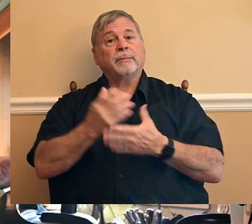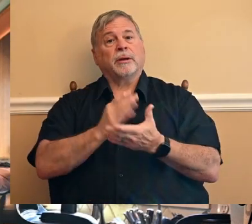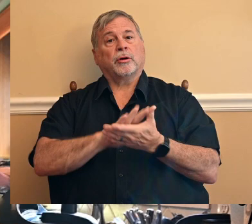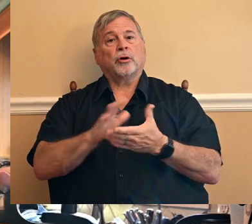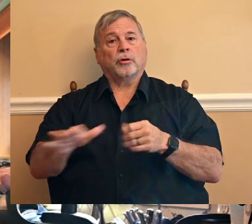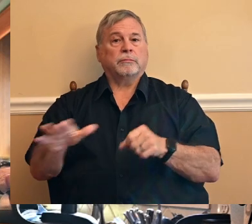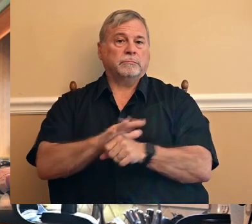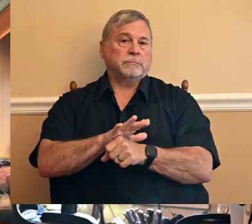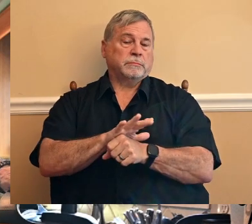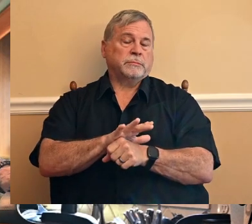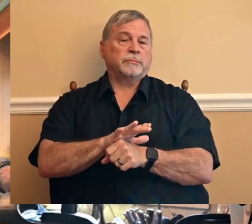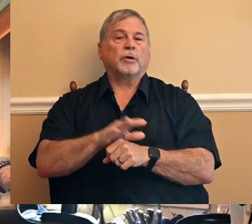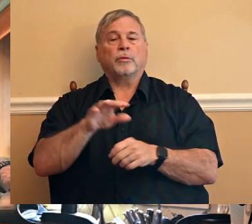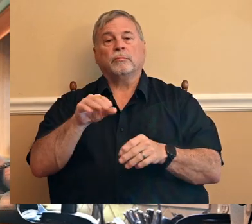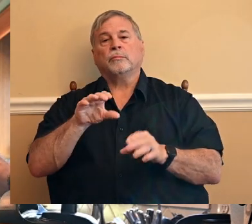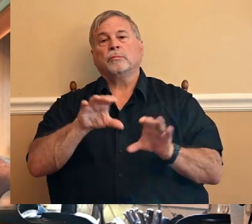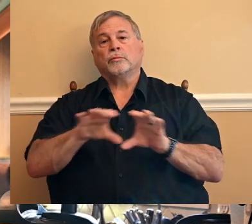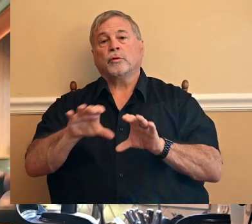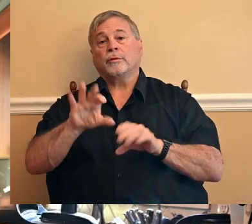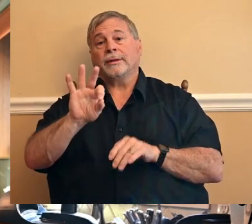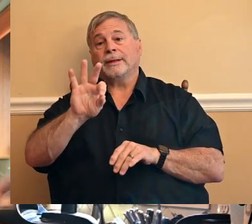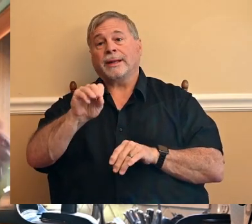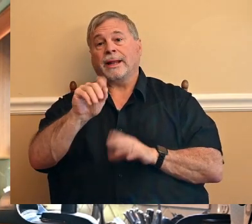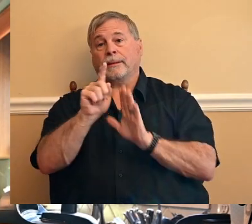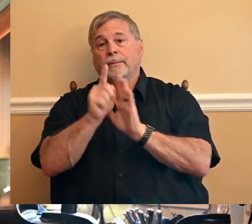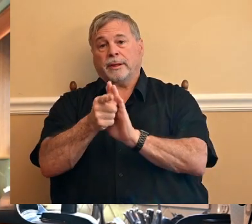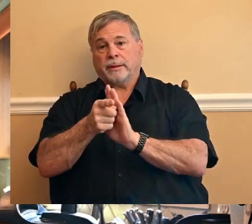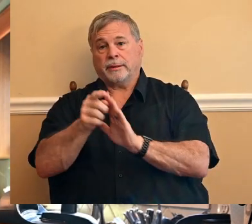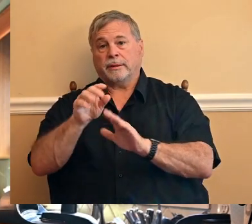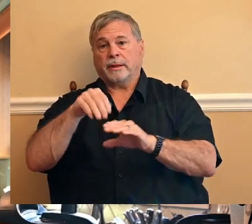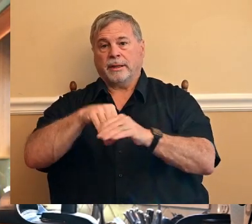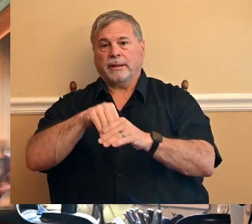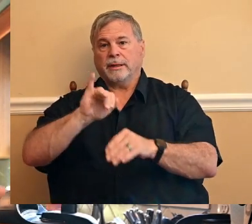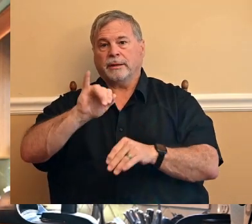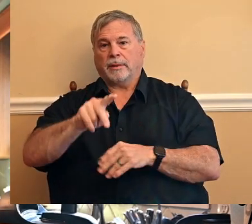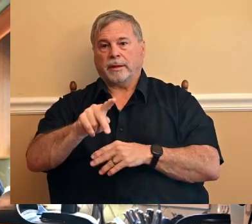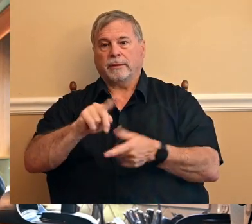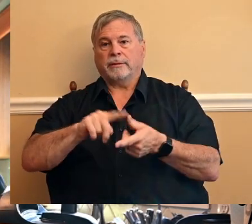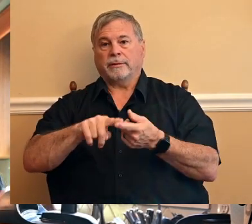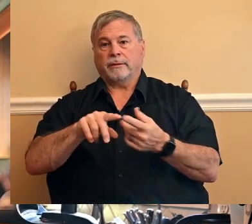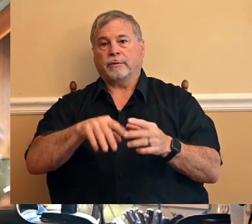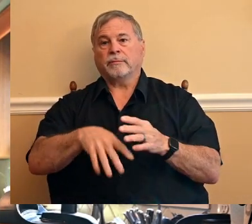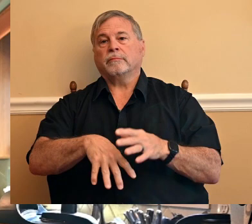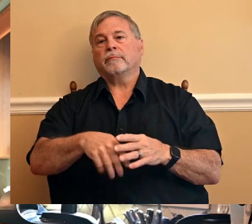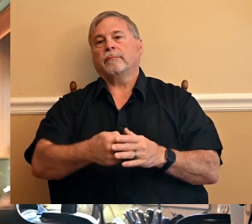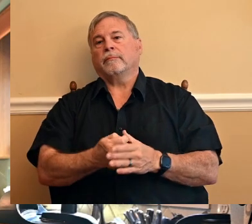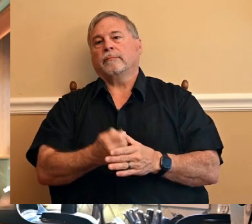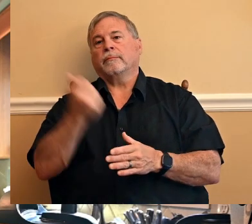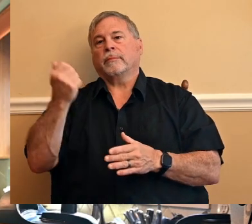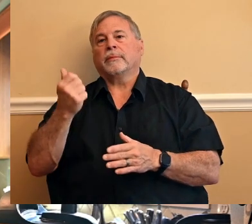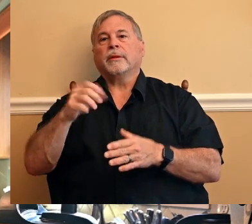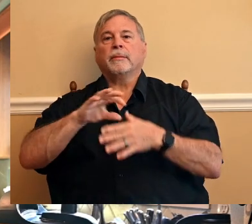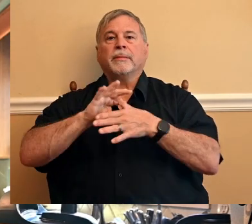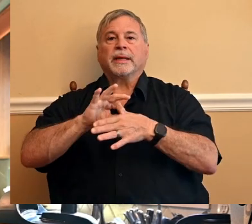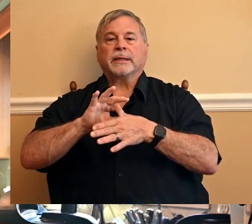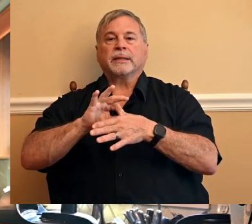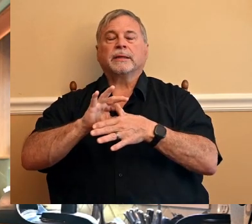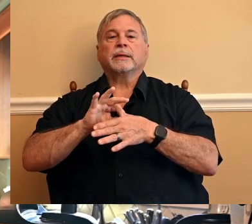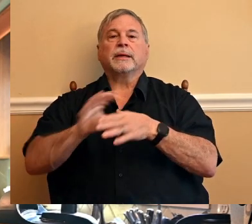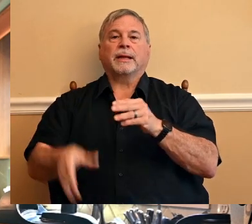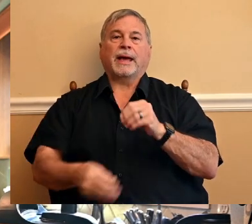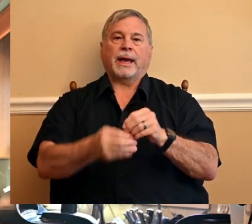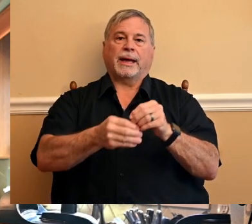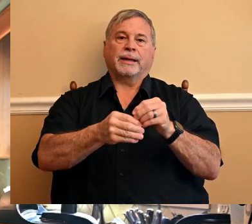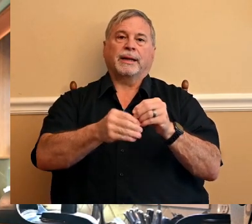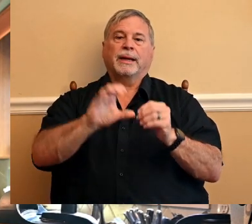going to do 90 minutes on the Instapot, and then when it's done, we'll remove the meat and we're going to put in cabbage, carrots,